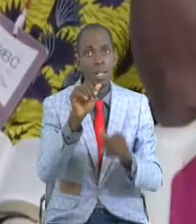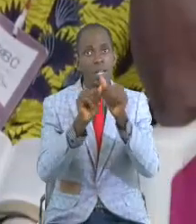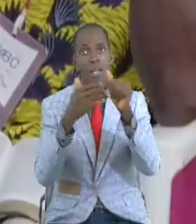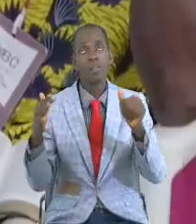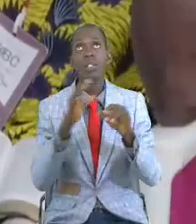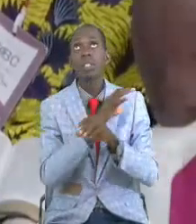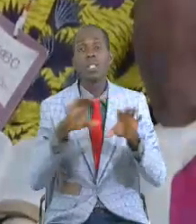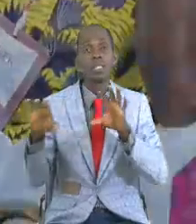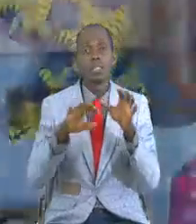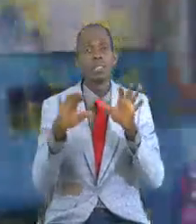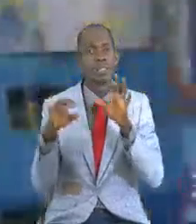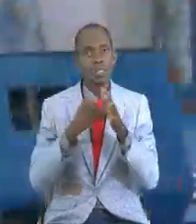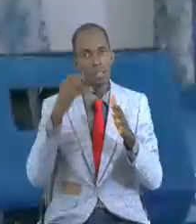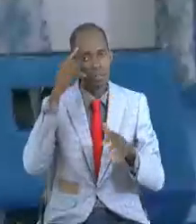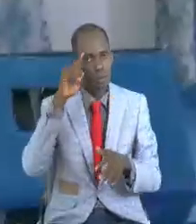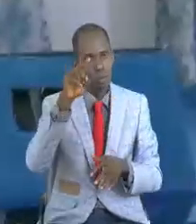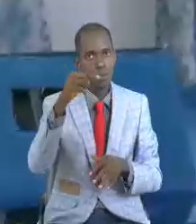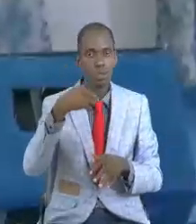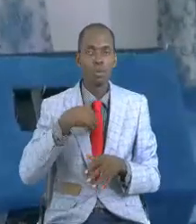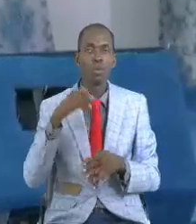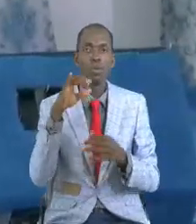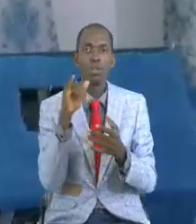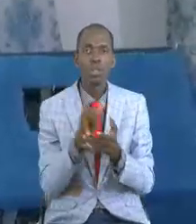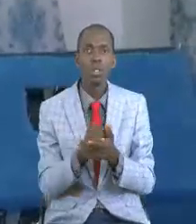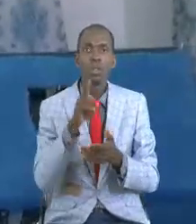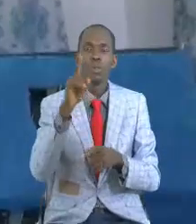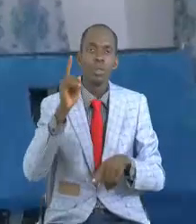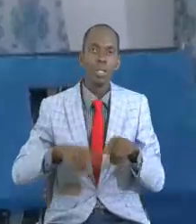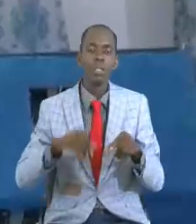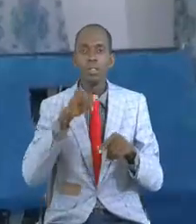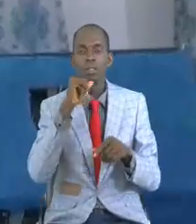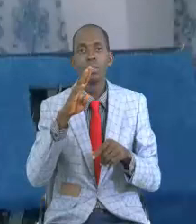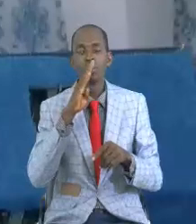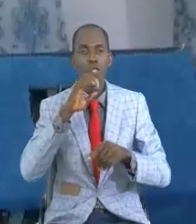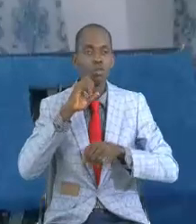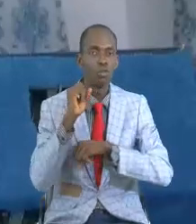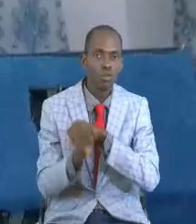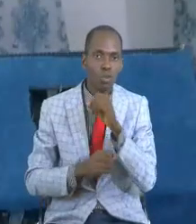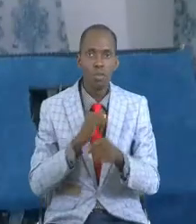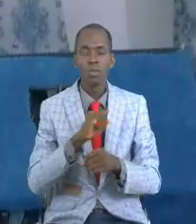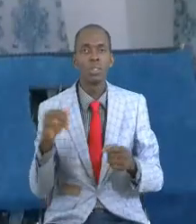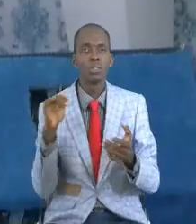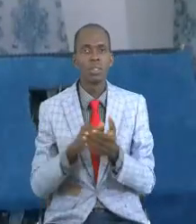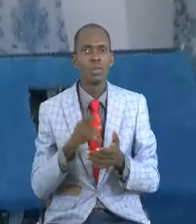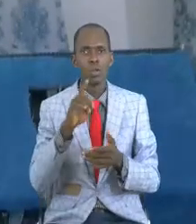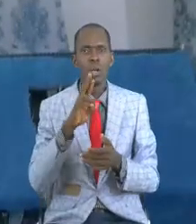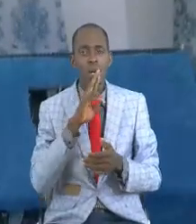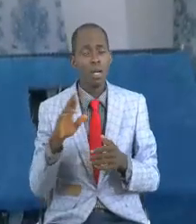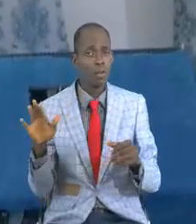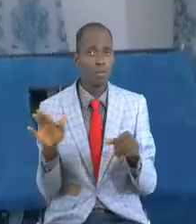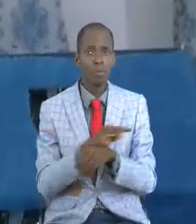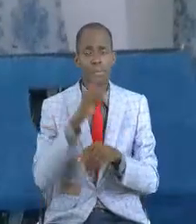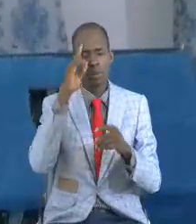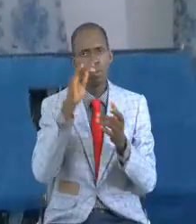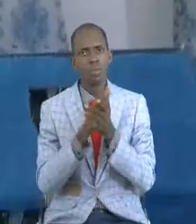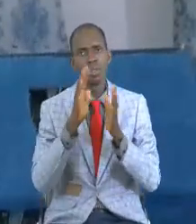for you and so you cannot lay from hand to mouth a poor believer you know somebody says hope for